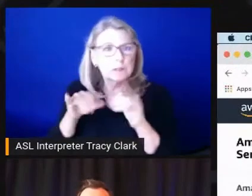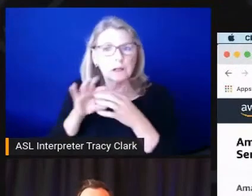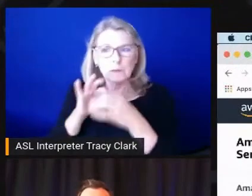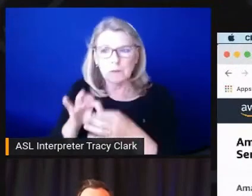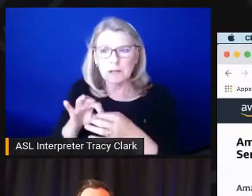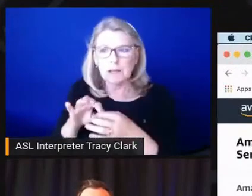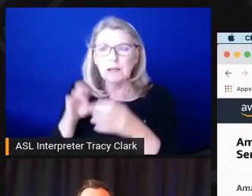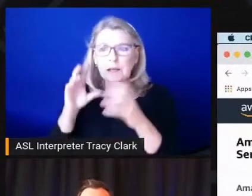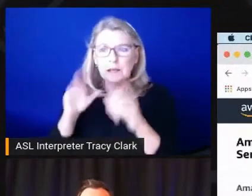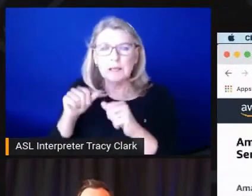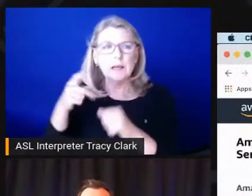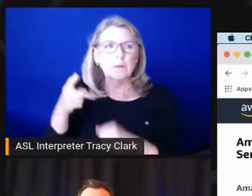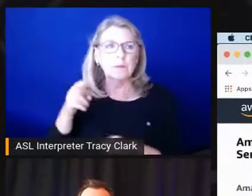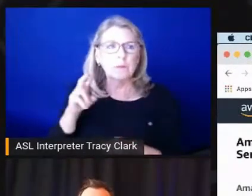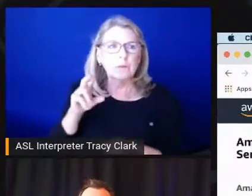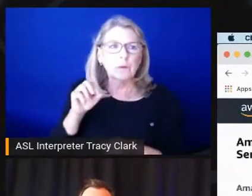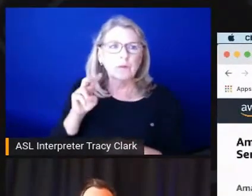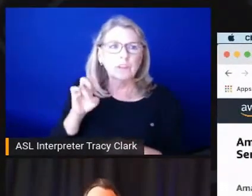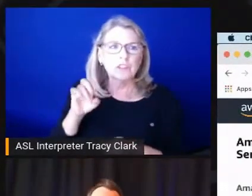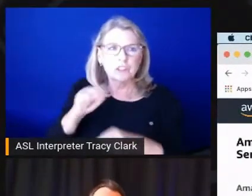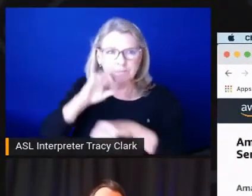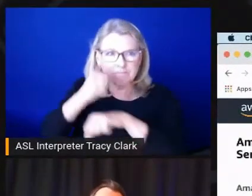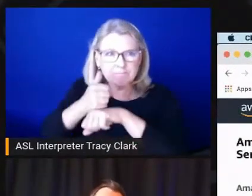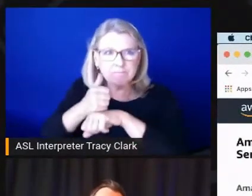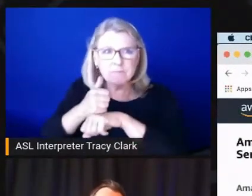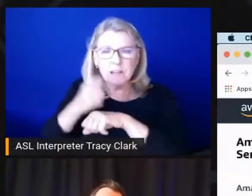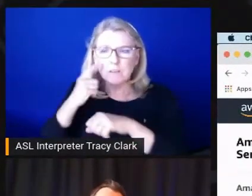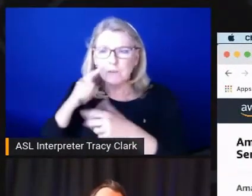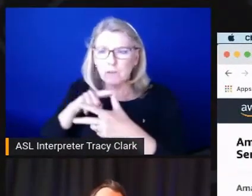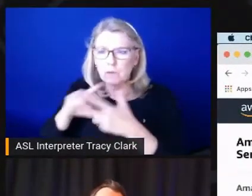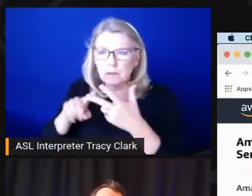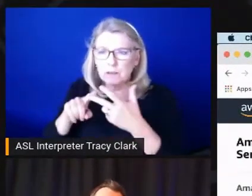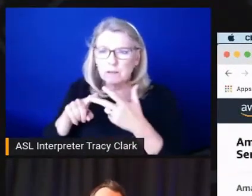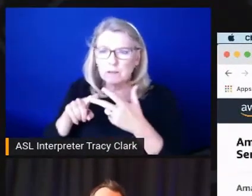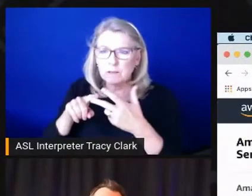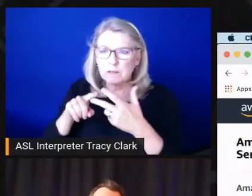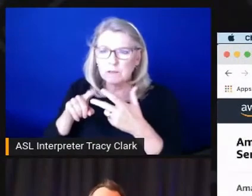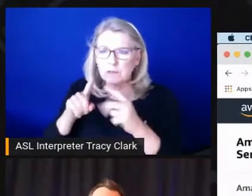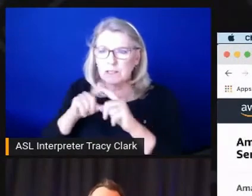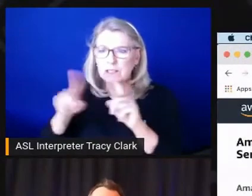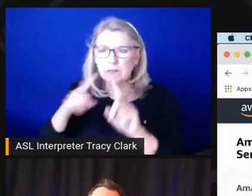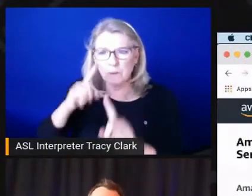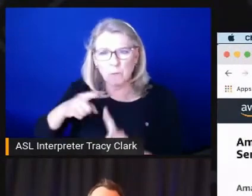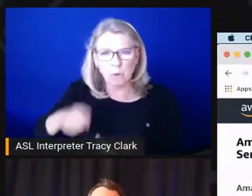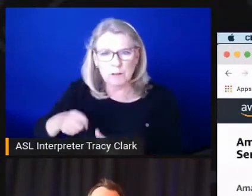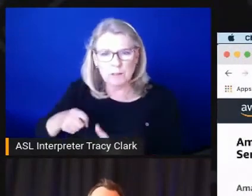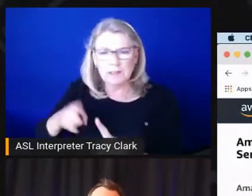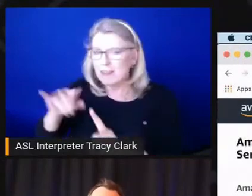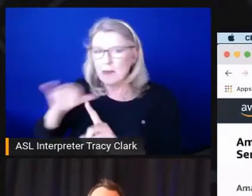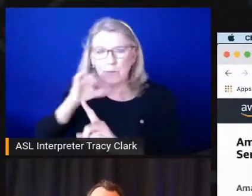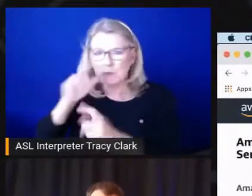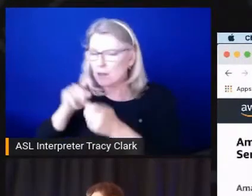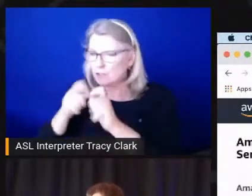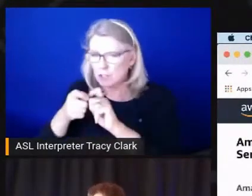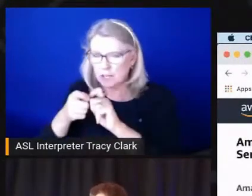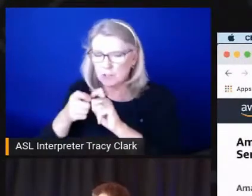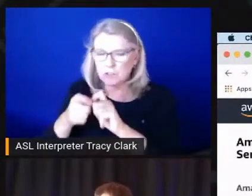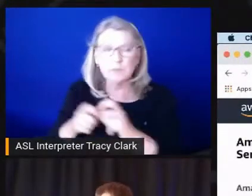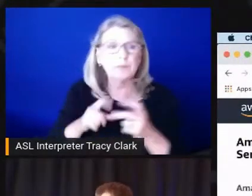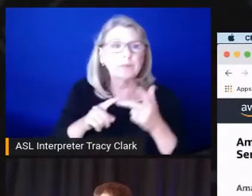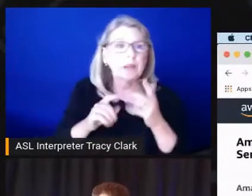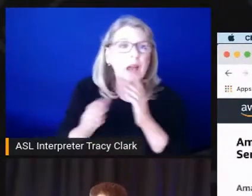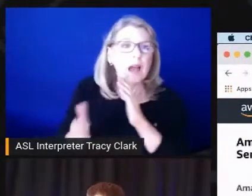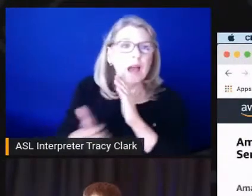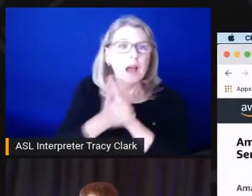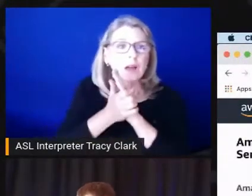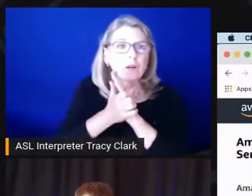in all 3 different modes that we support today. That doesn't change. And the add-ons, I don't have anything here, but the